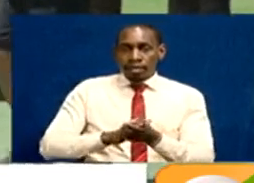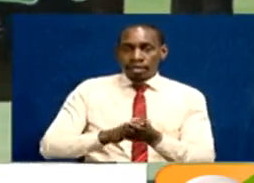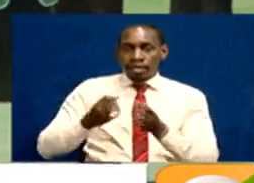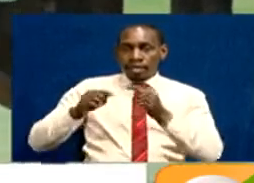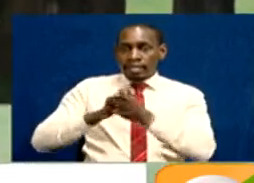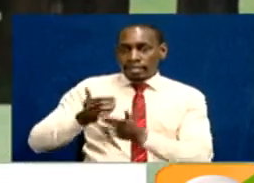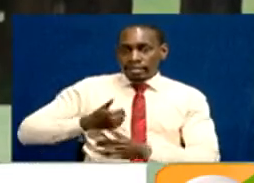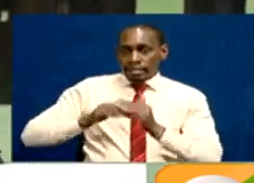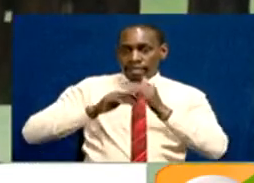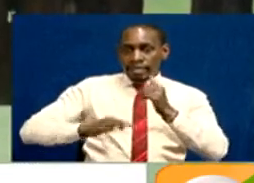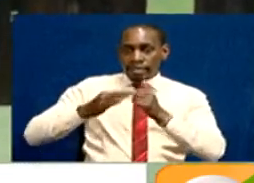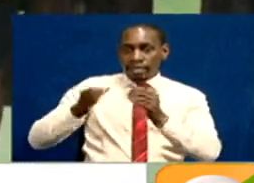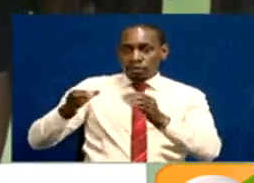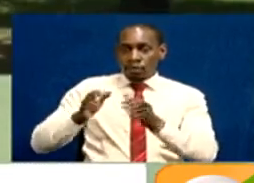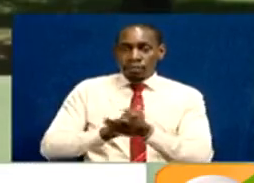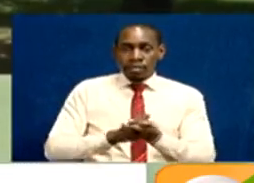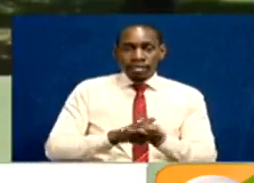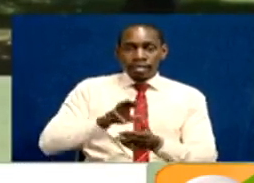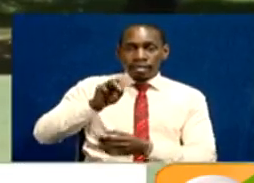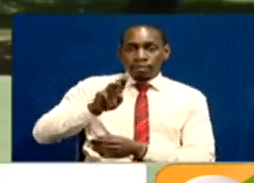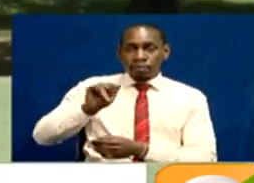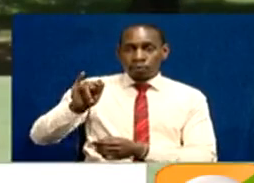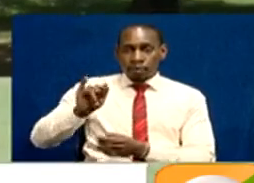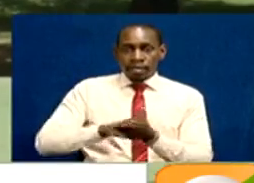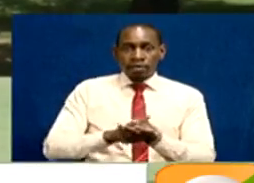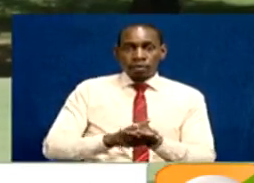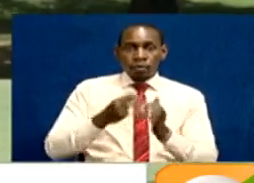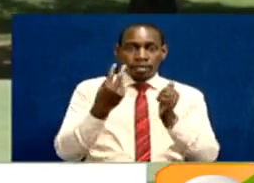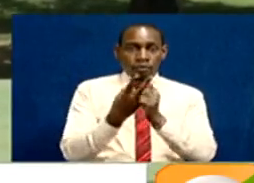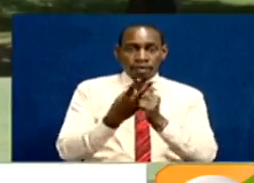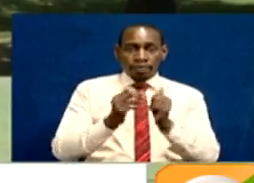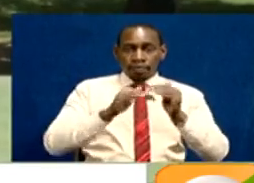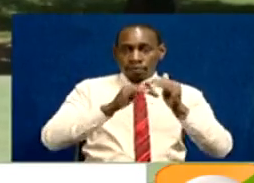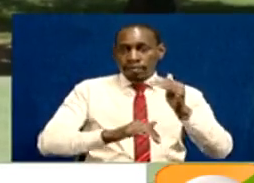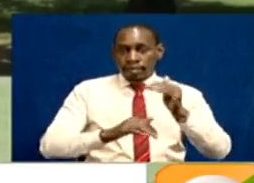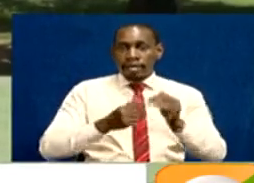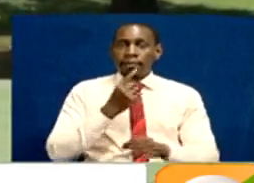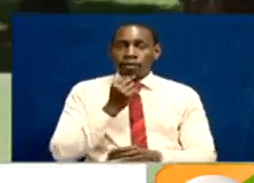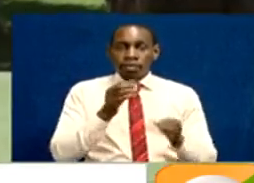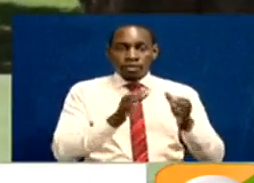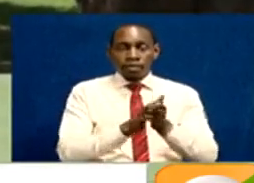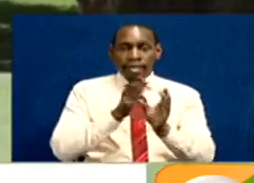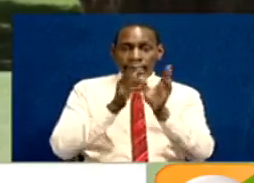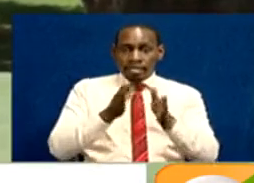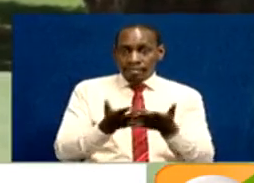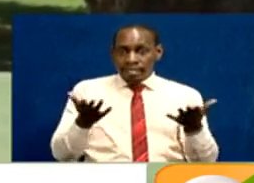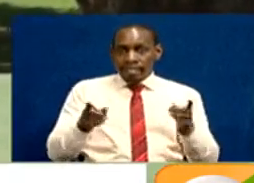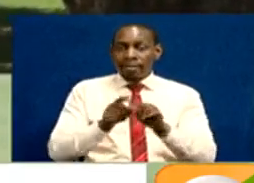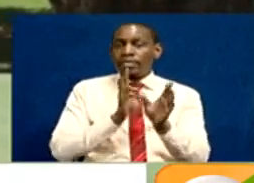who won the girls under 8 category, and Mwai Mariga in the under 12